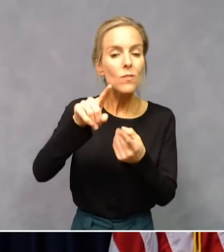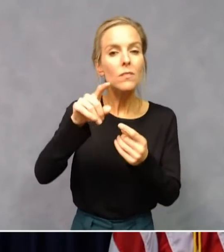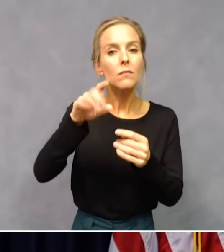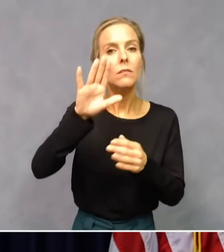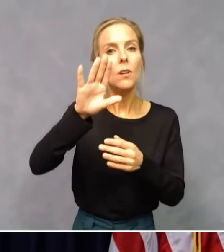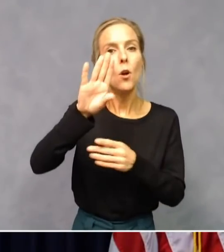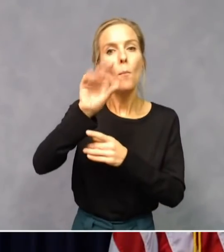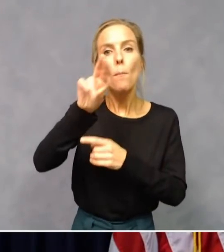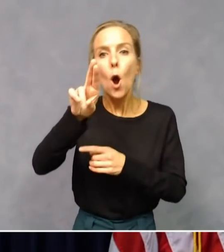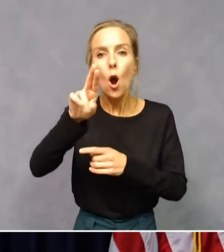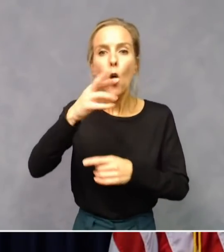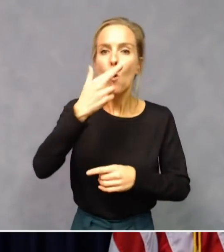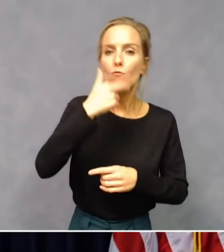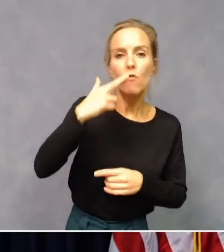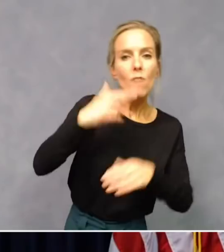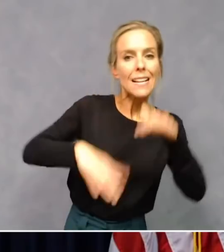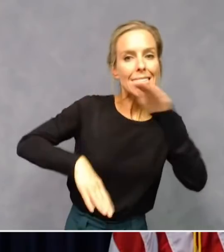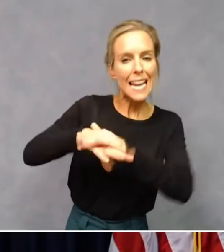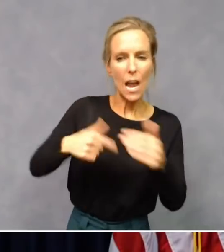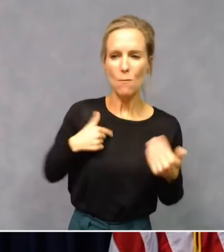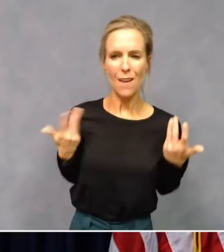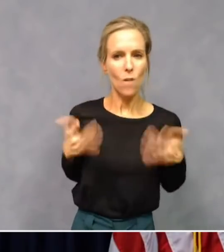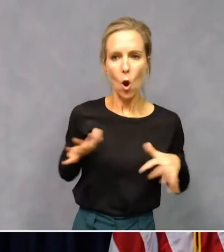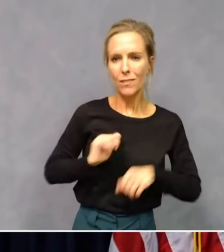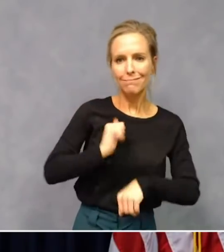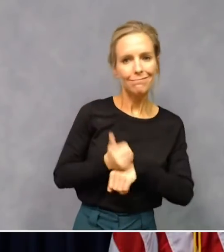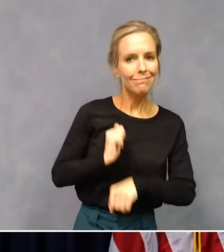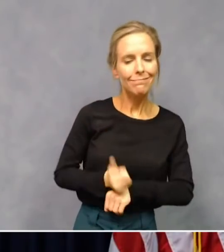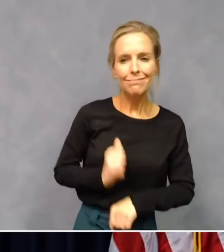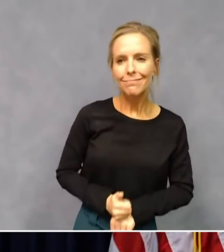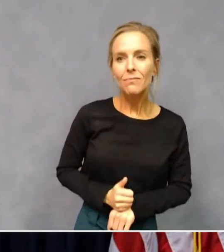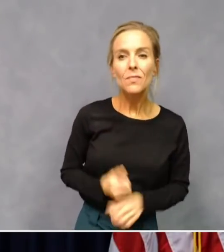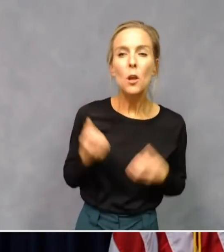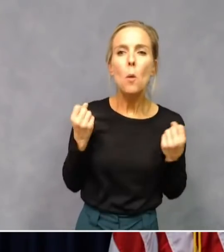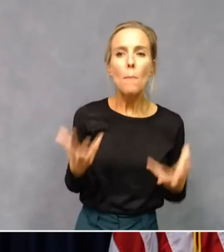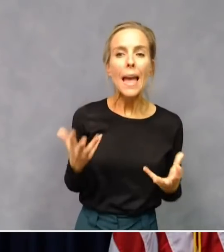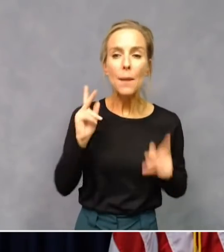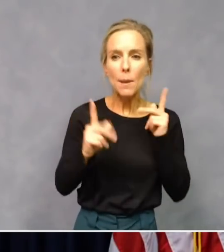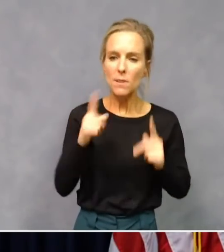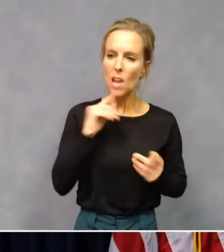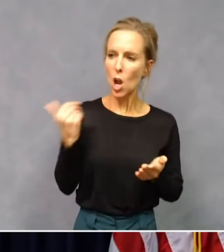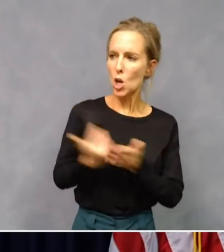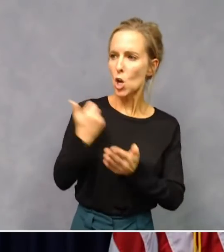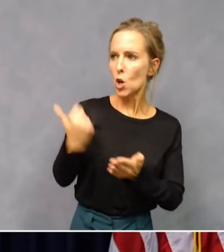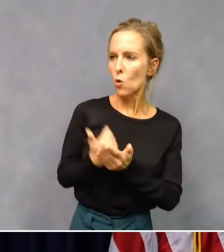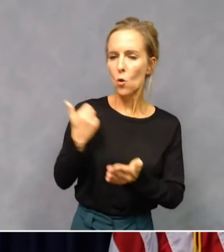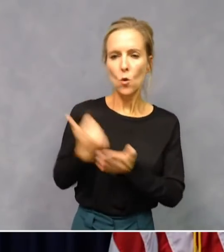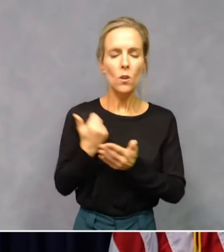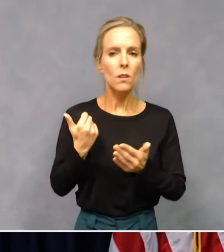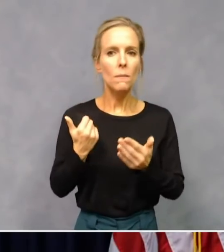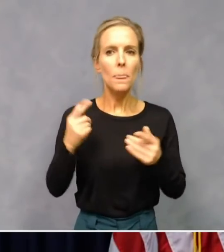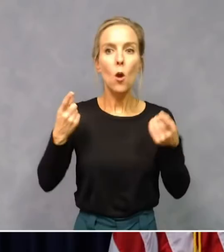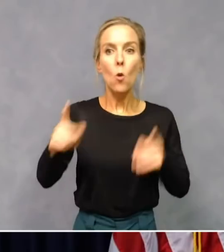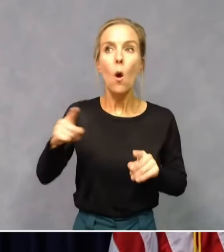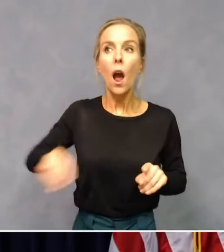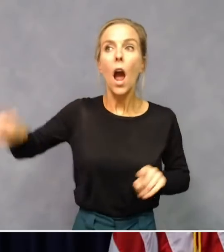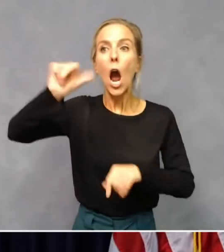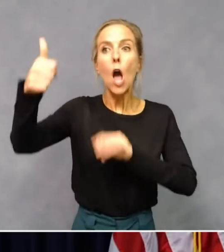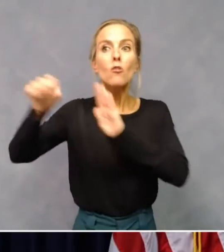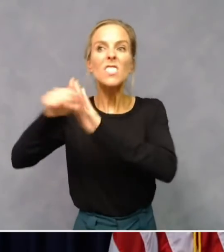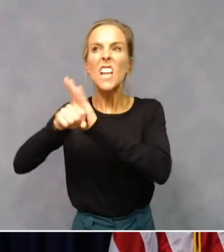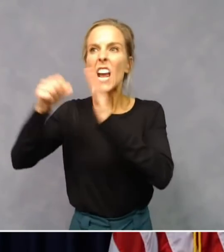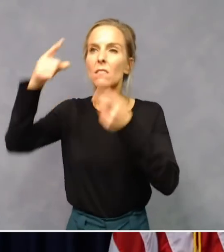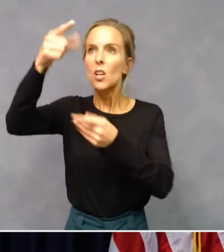we already have it. So a lot of things that people say are new going on around the country, we have already